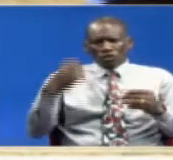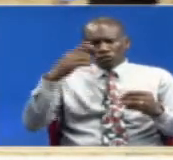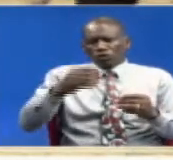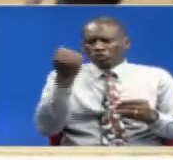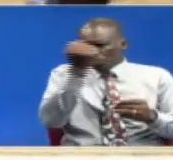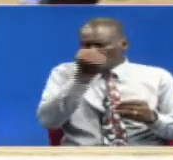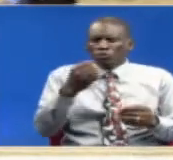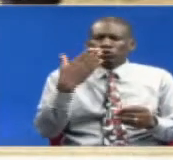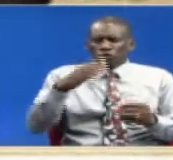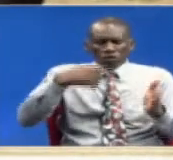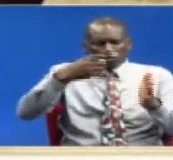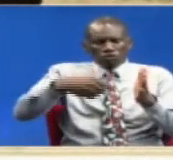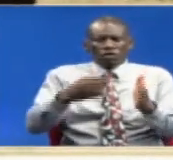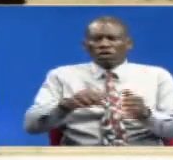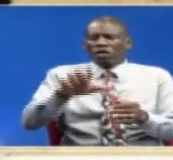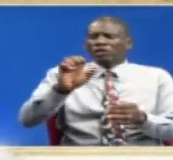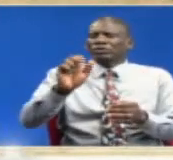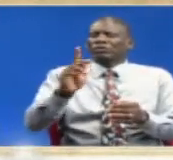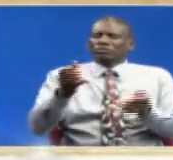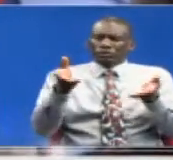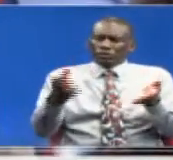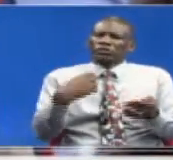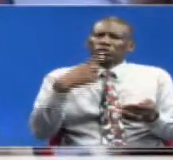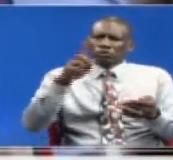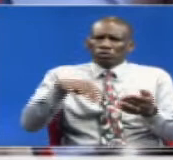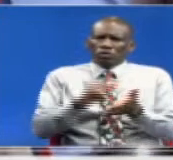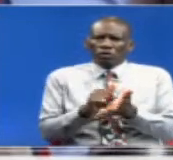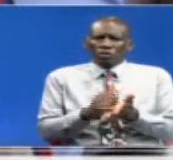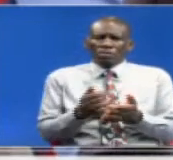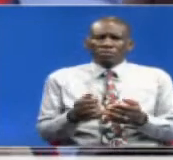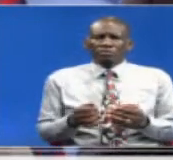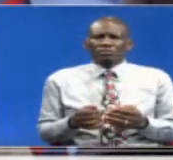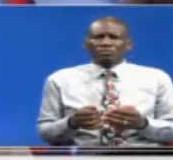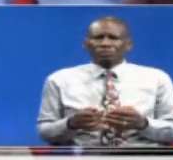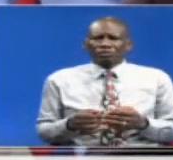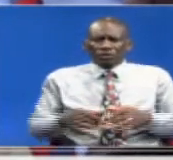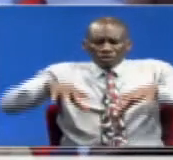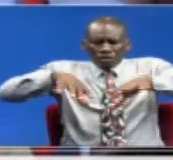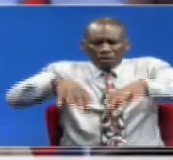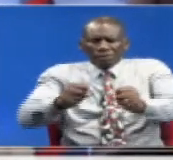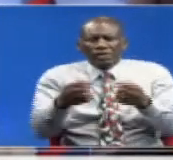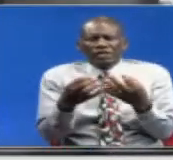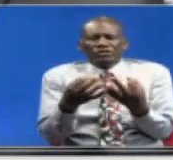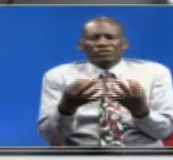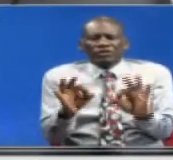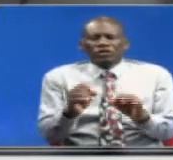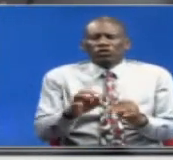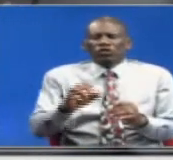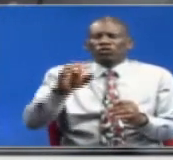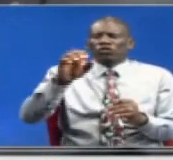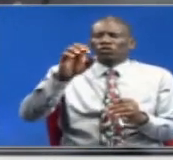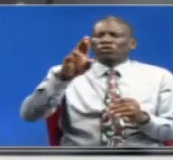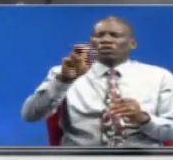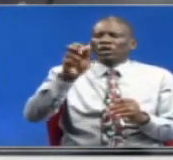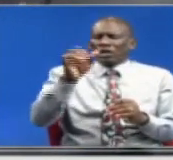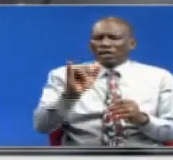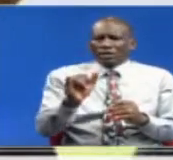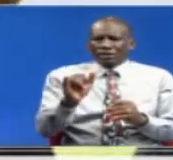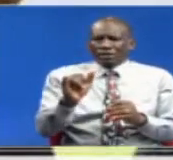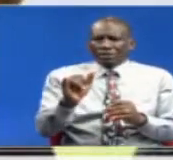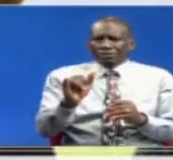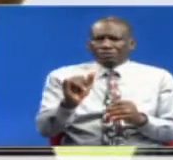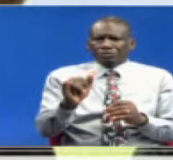The LSK now alleges that the abduction and release of Jaswant Rai was not a surprise. While